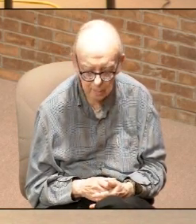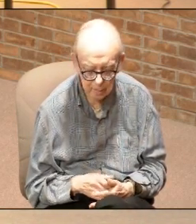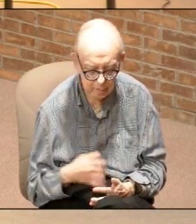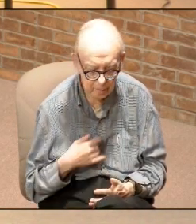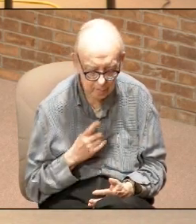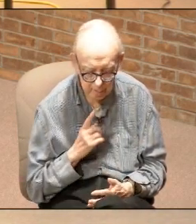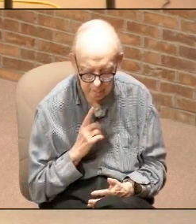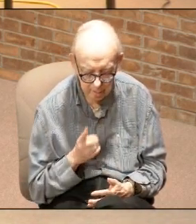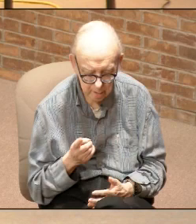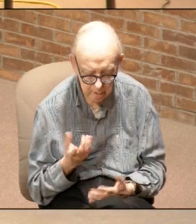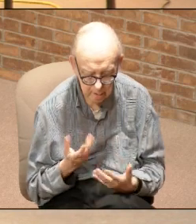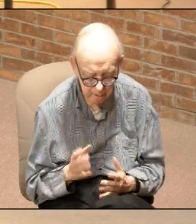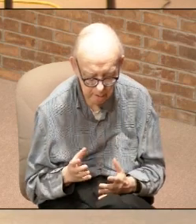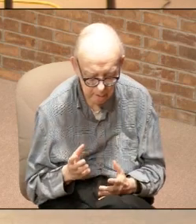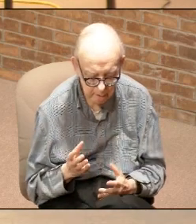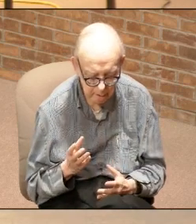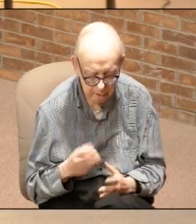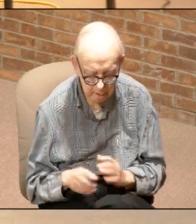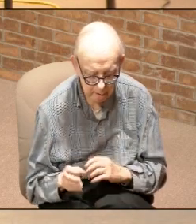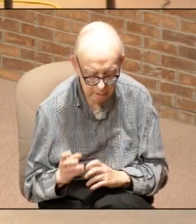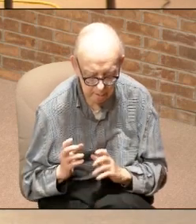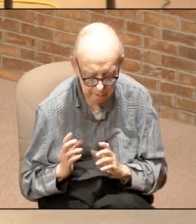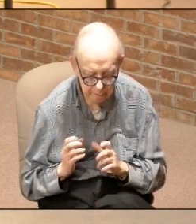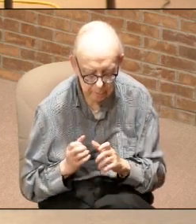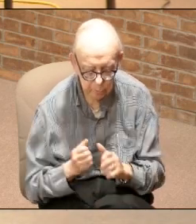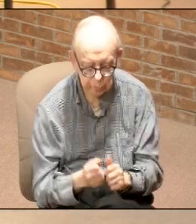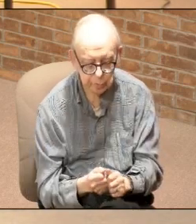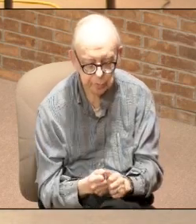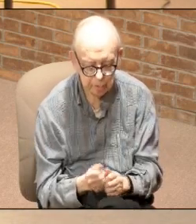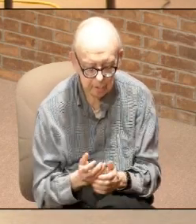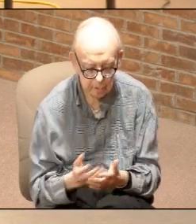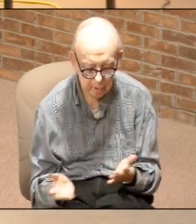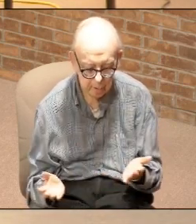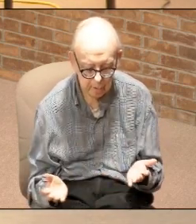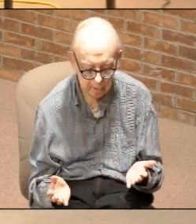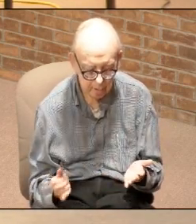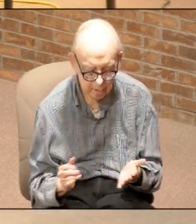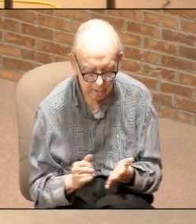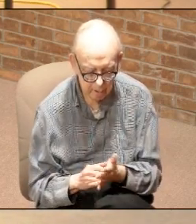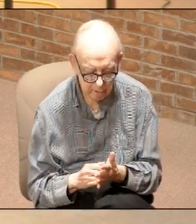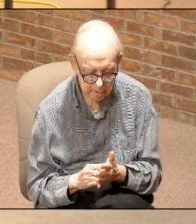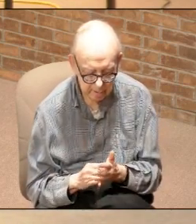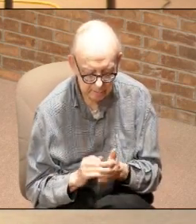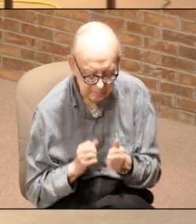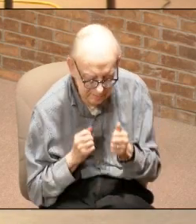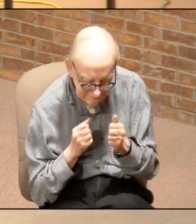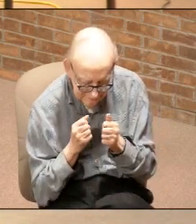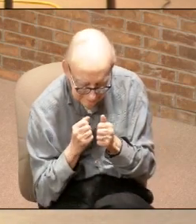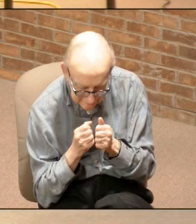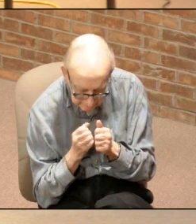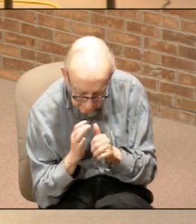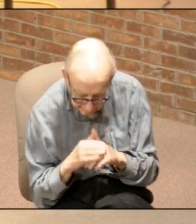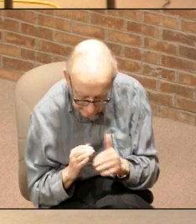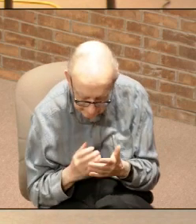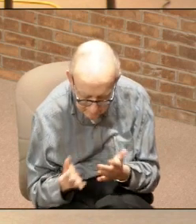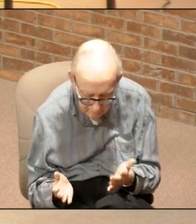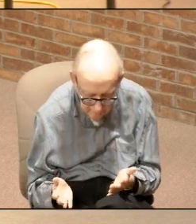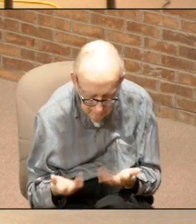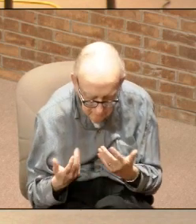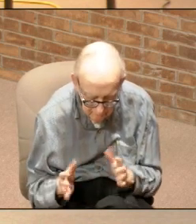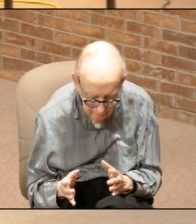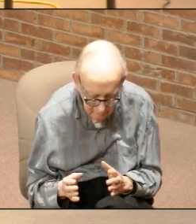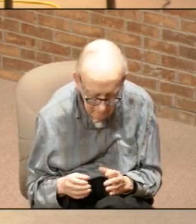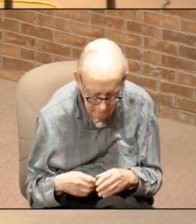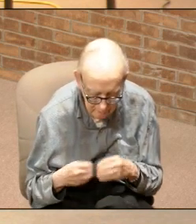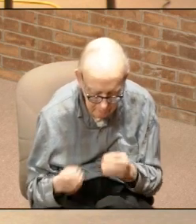i really don't want to have to get out there and chase something i just want to kind of sneak up on them i don't want to